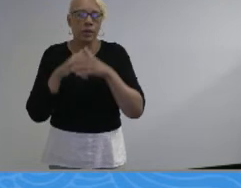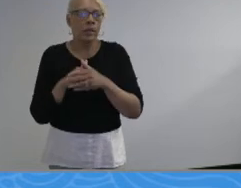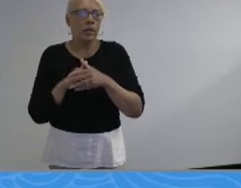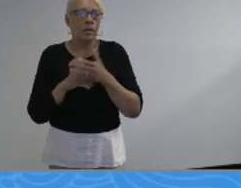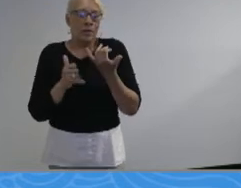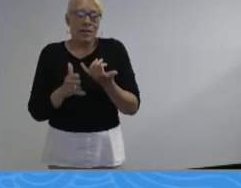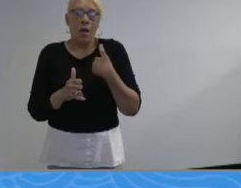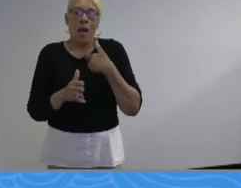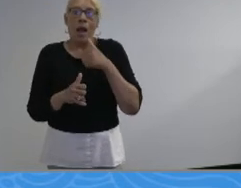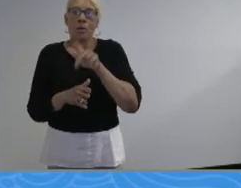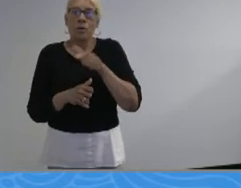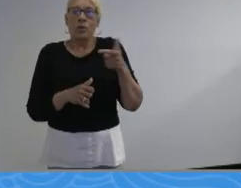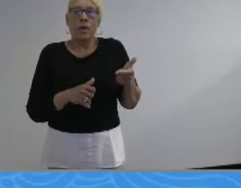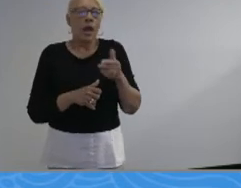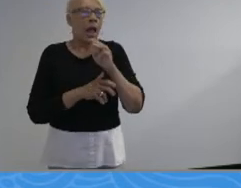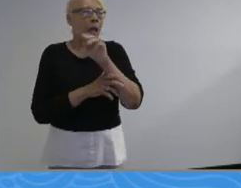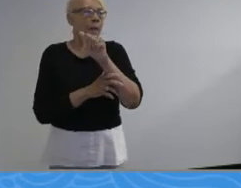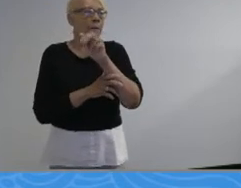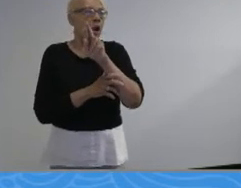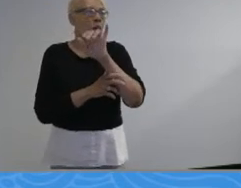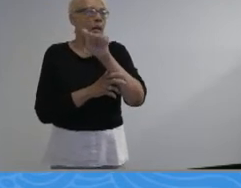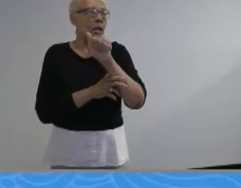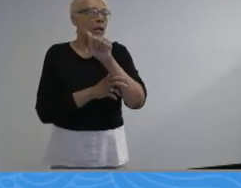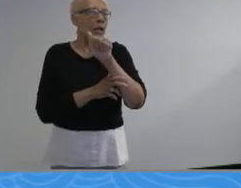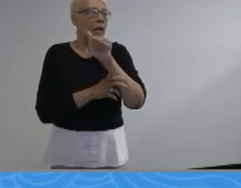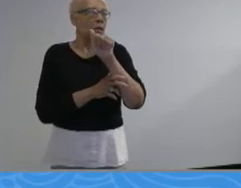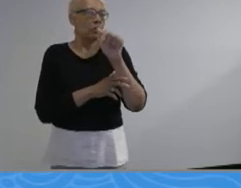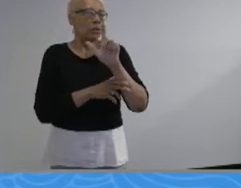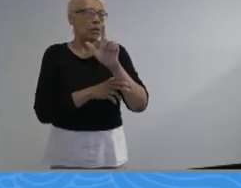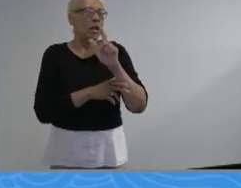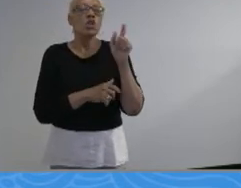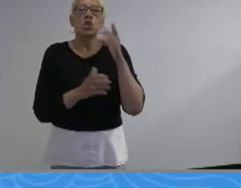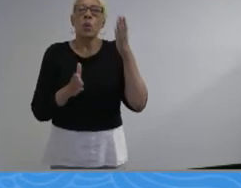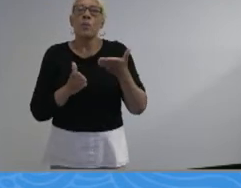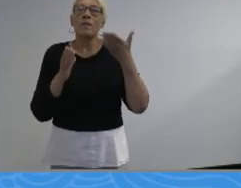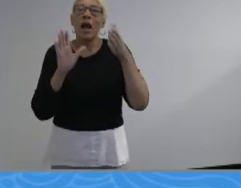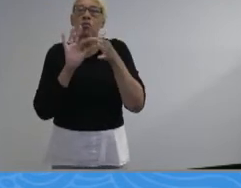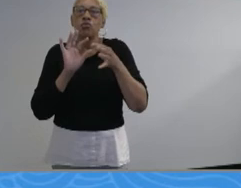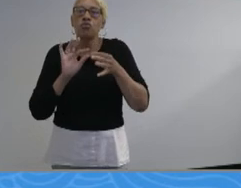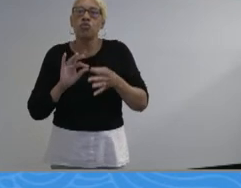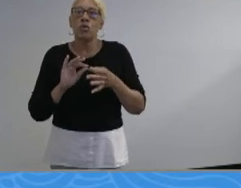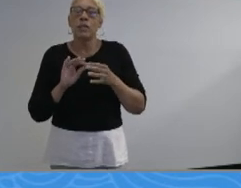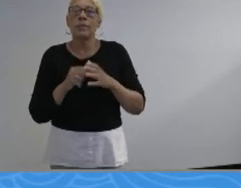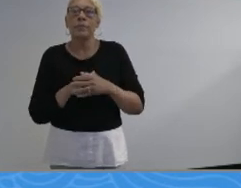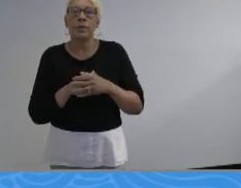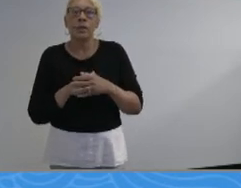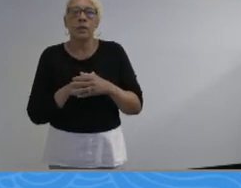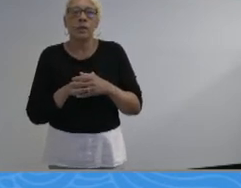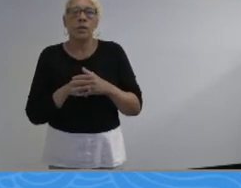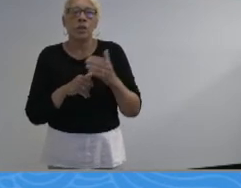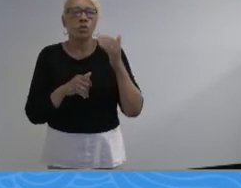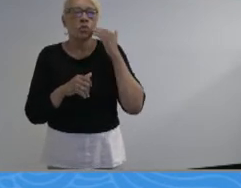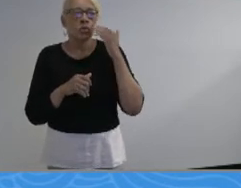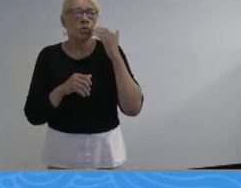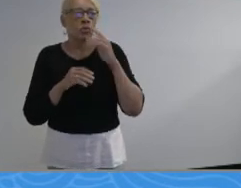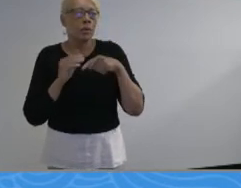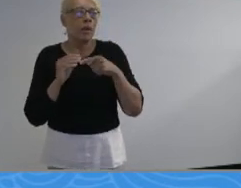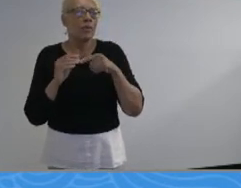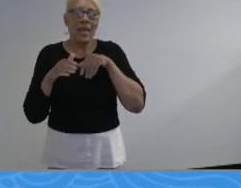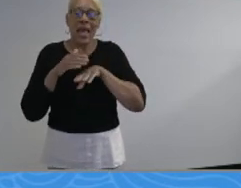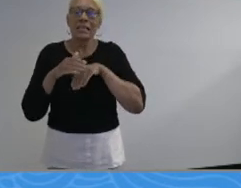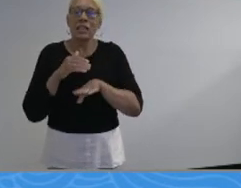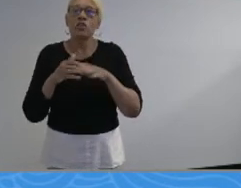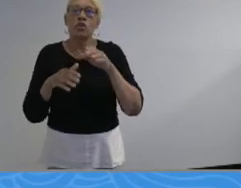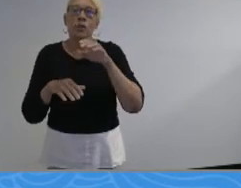the microphone to Maria Loesa. She will be providing a testimonial on language access in English learners.